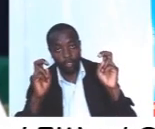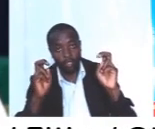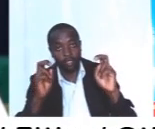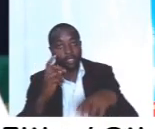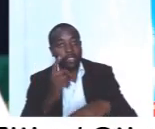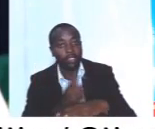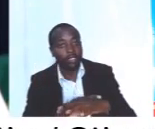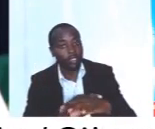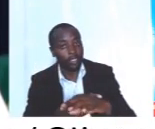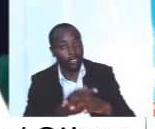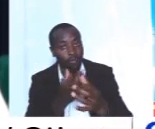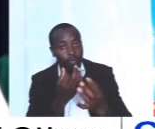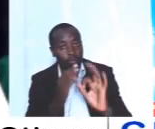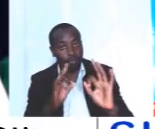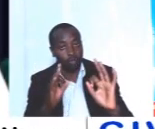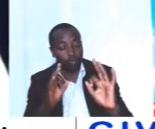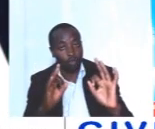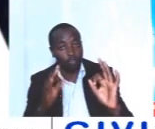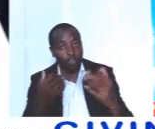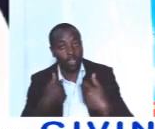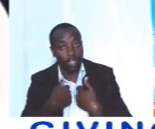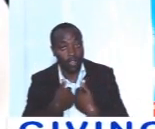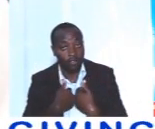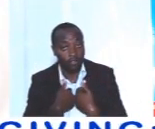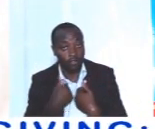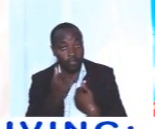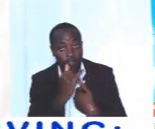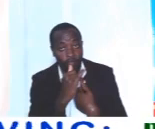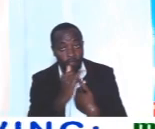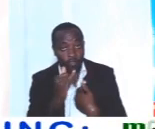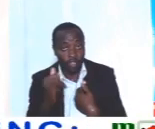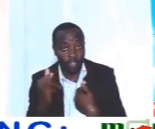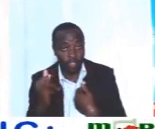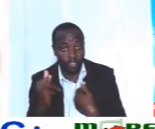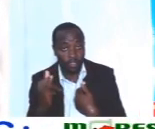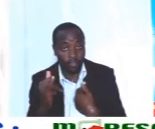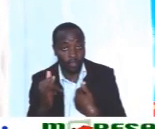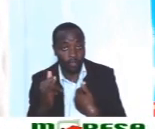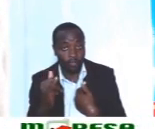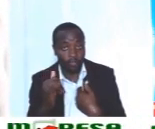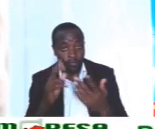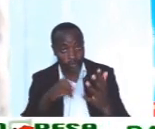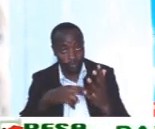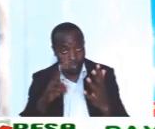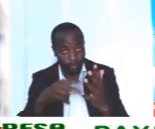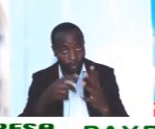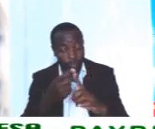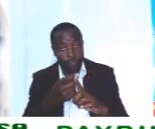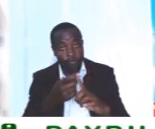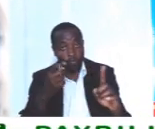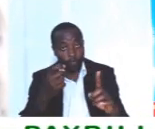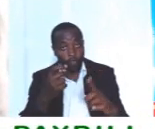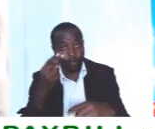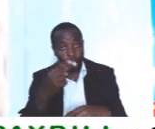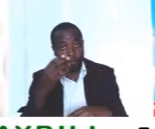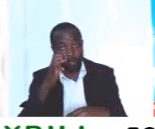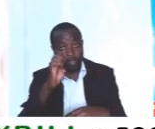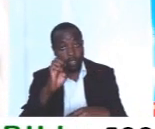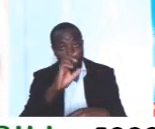of Chastening. And our scripture is from Hebrews 12,